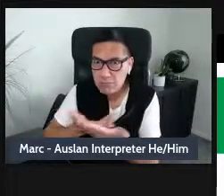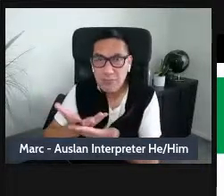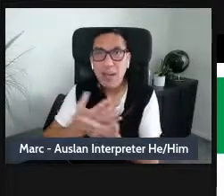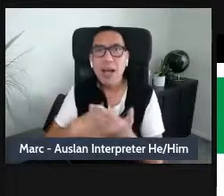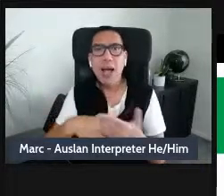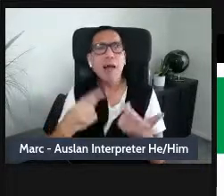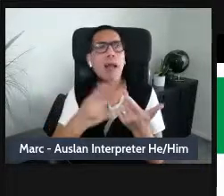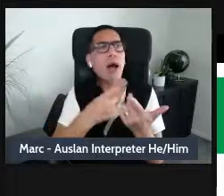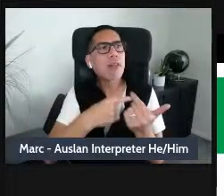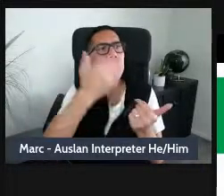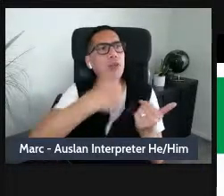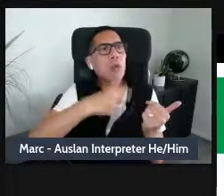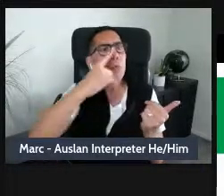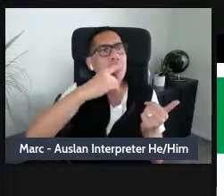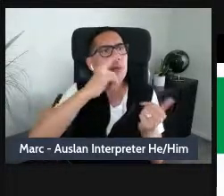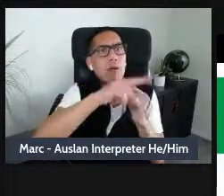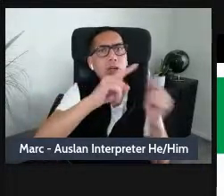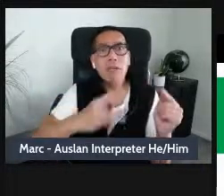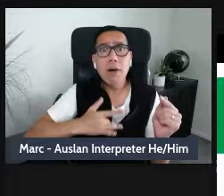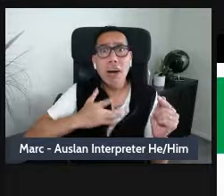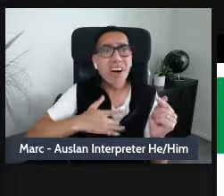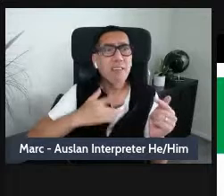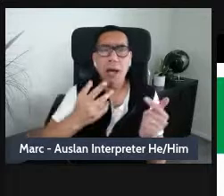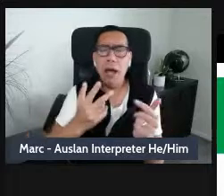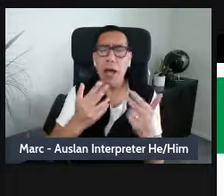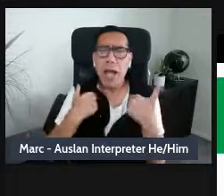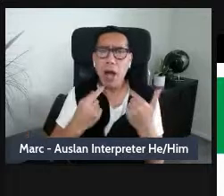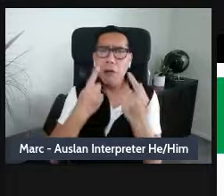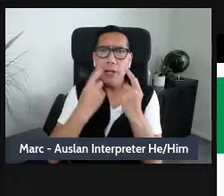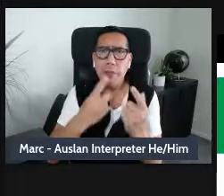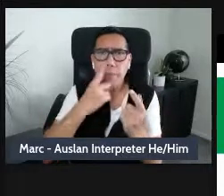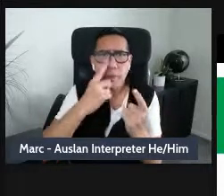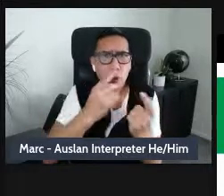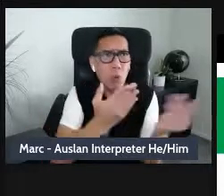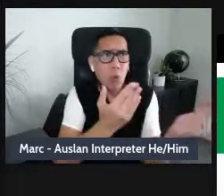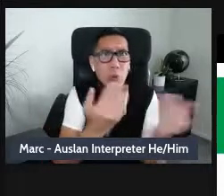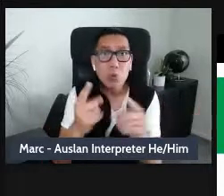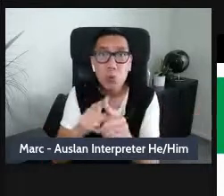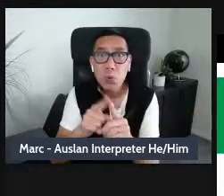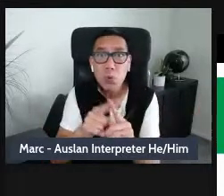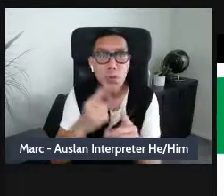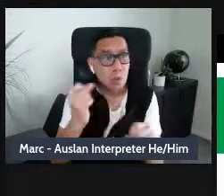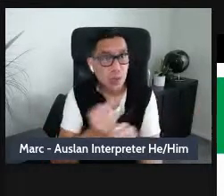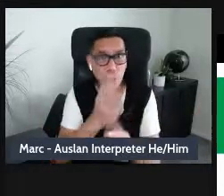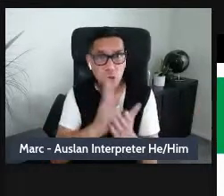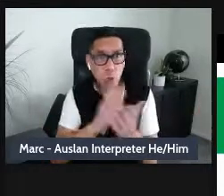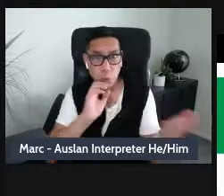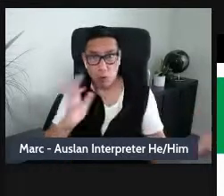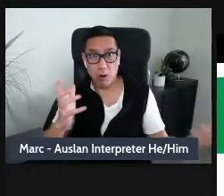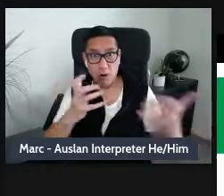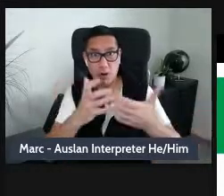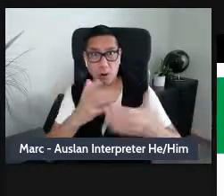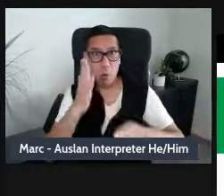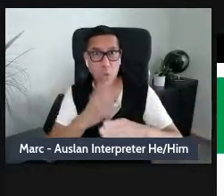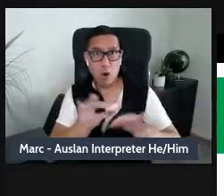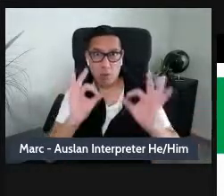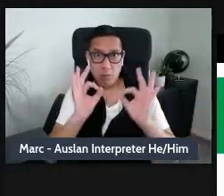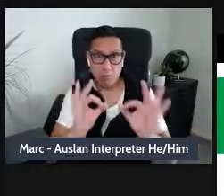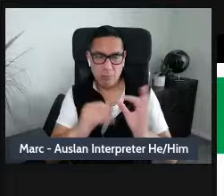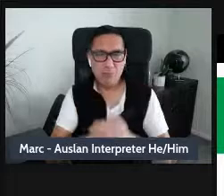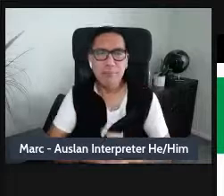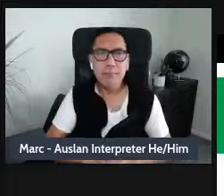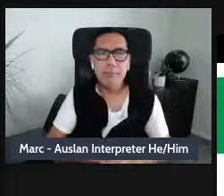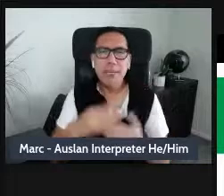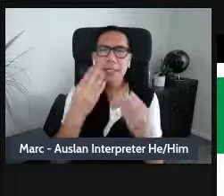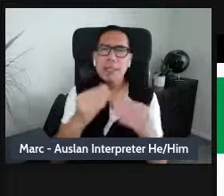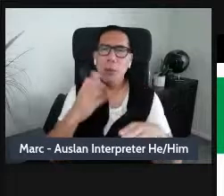and healthcare workers to make sure it was going to work for them. In some of the workshops we ran,